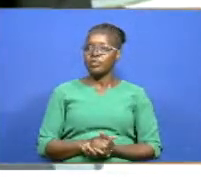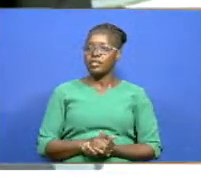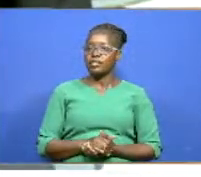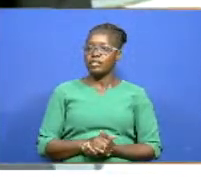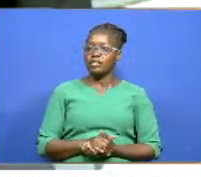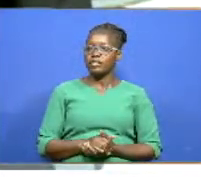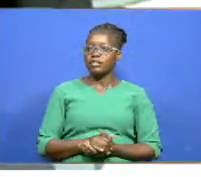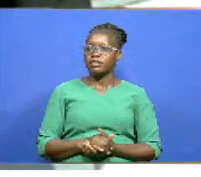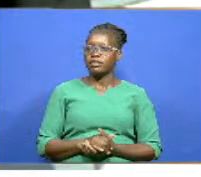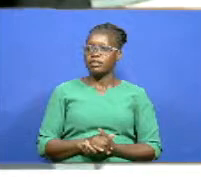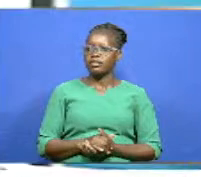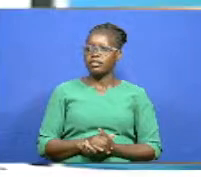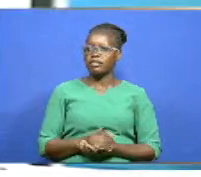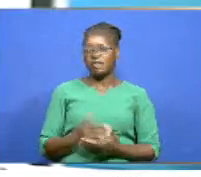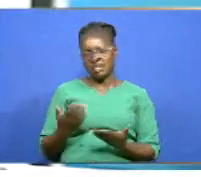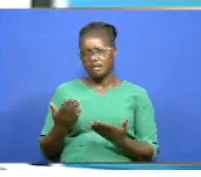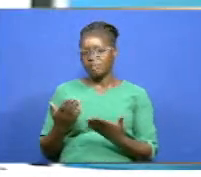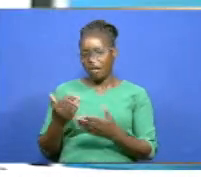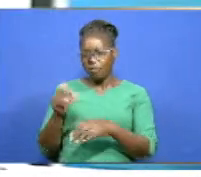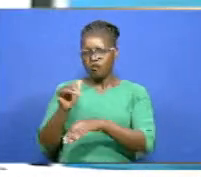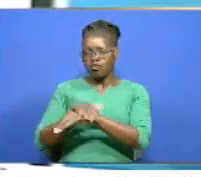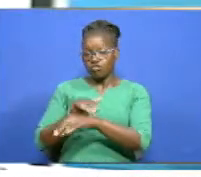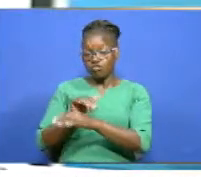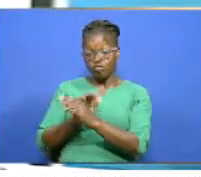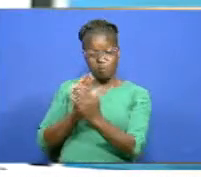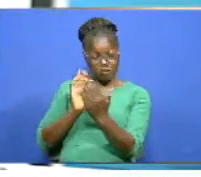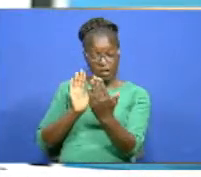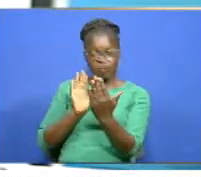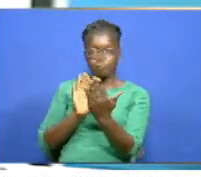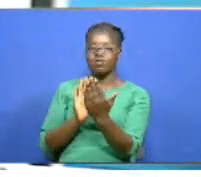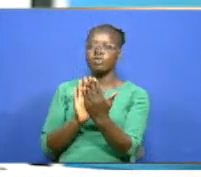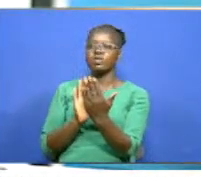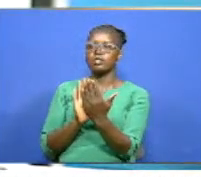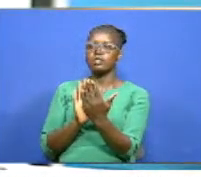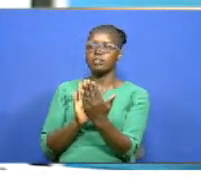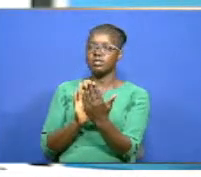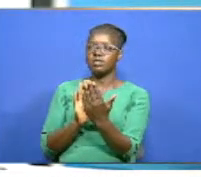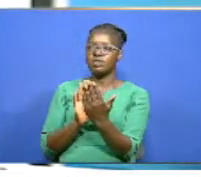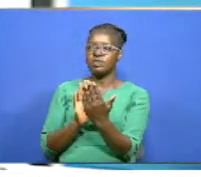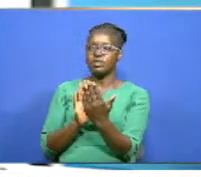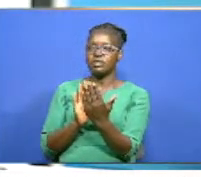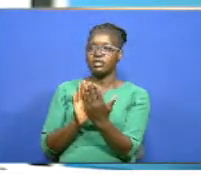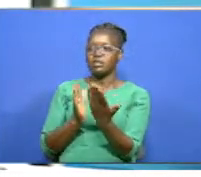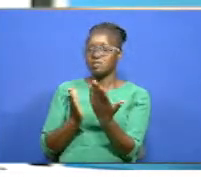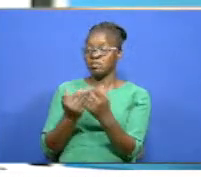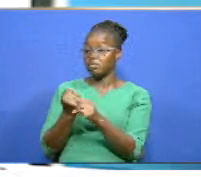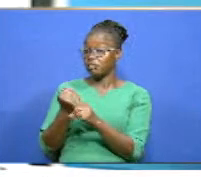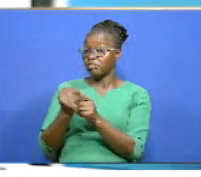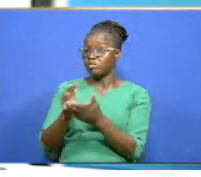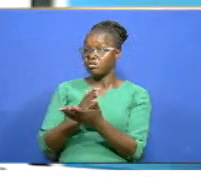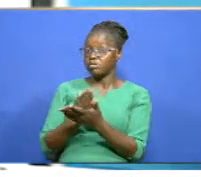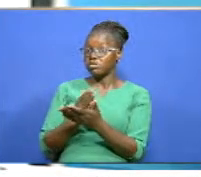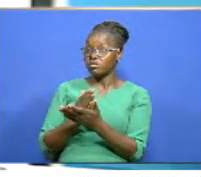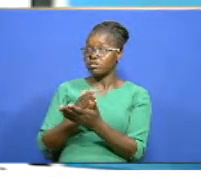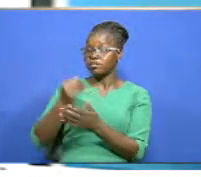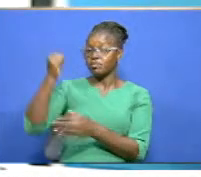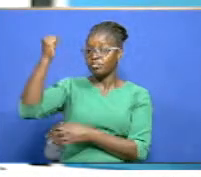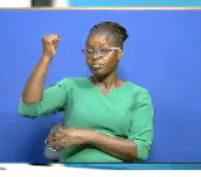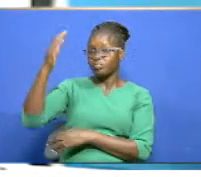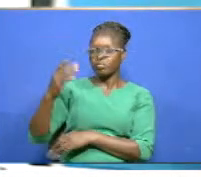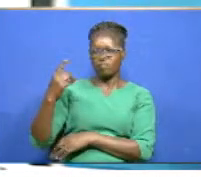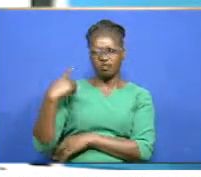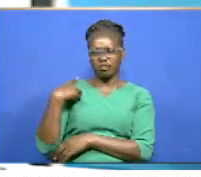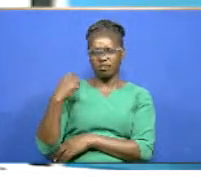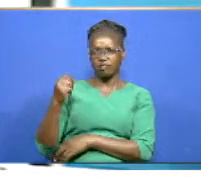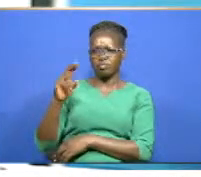pragmatic approach with regards to dealing with some of the politicians. I find in the recent